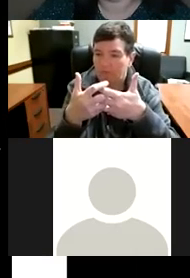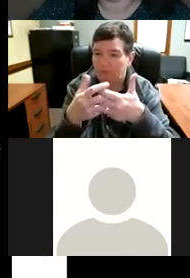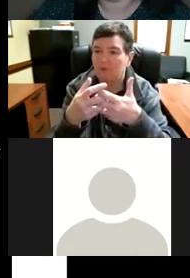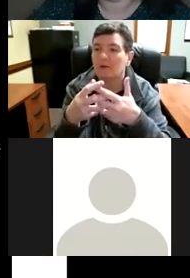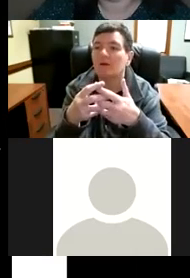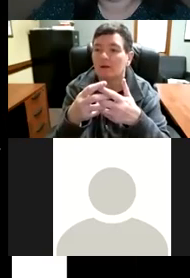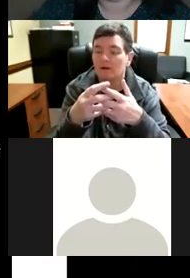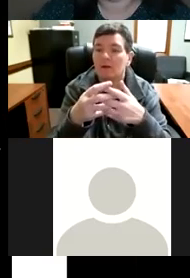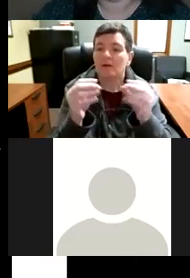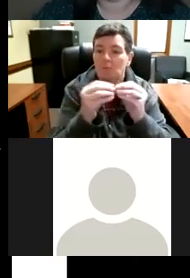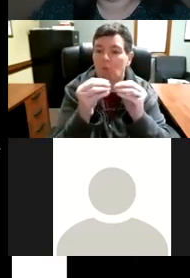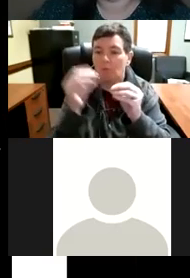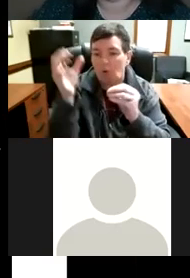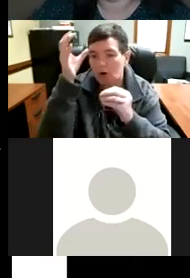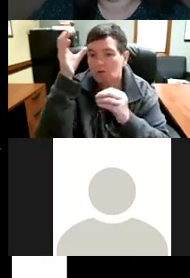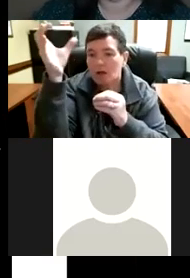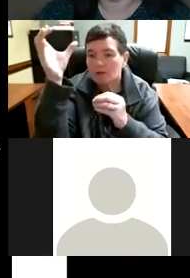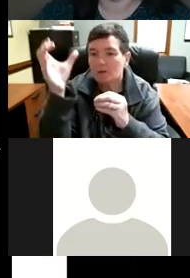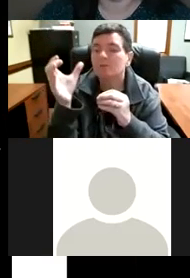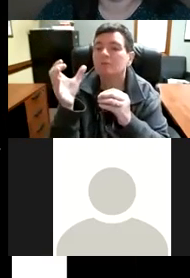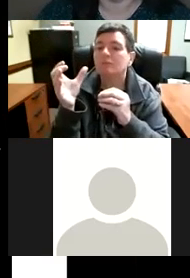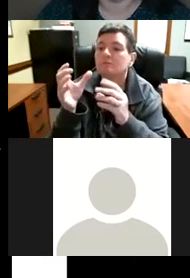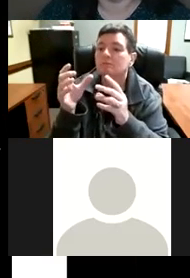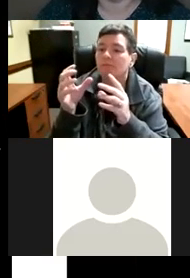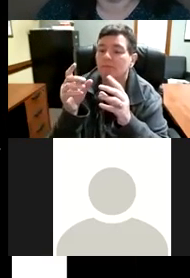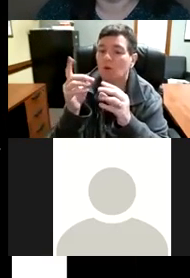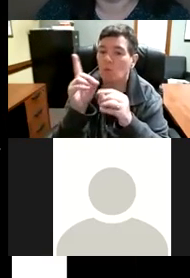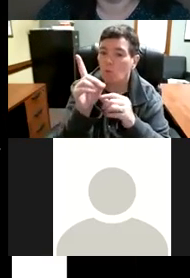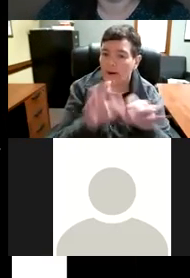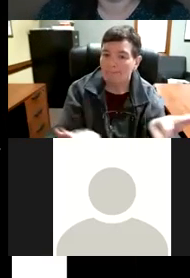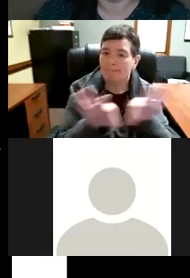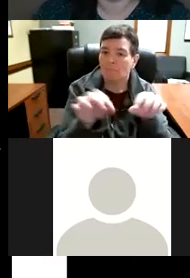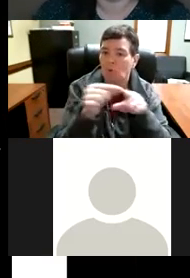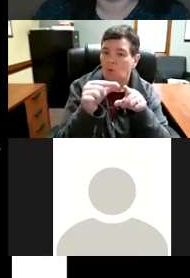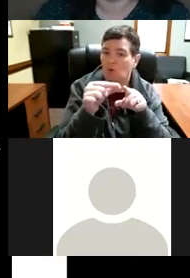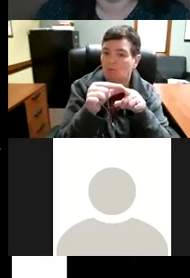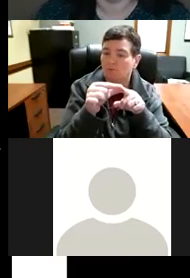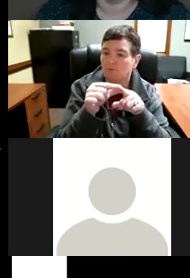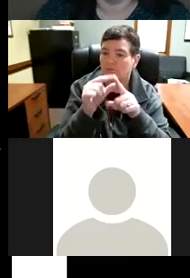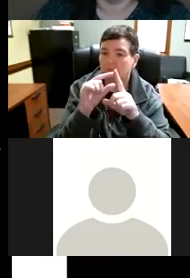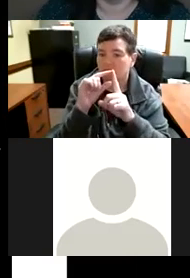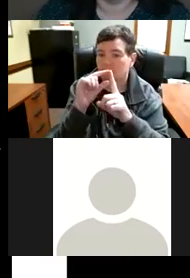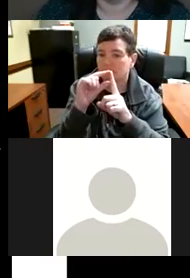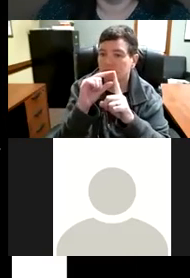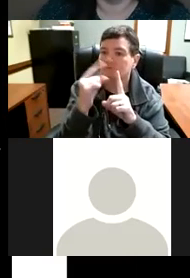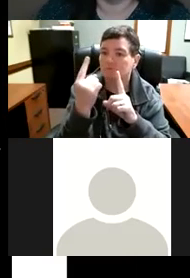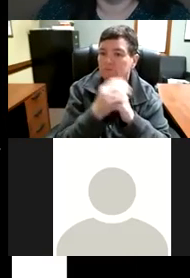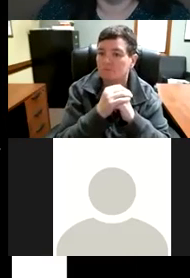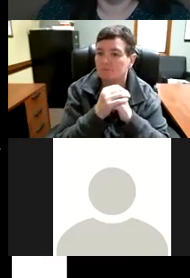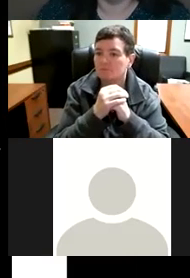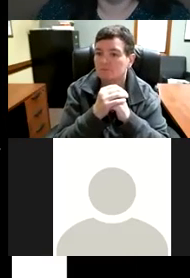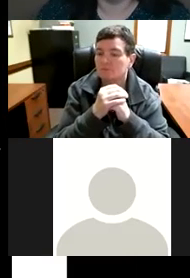them, it was just, one word, one keyword in what I was saying. So that's going to get into our